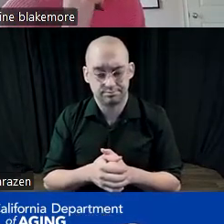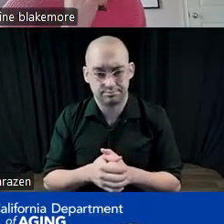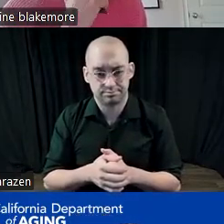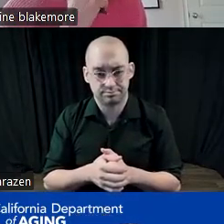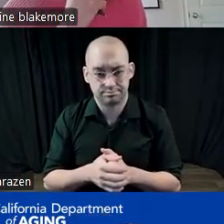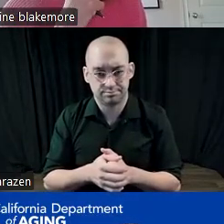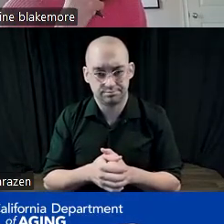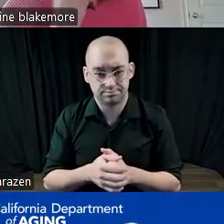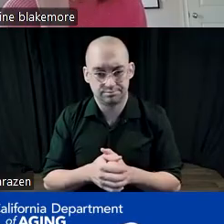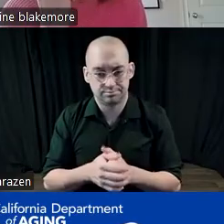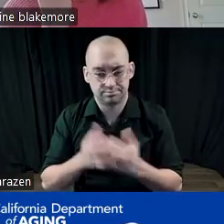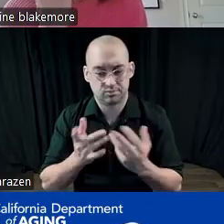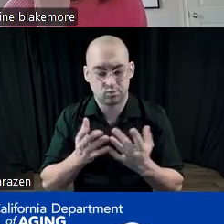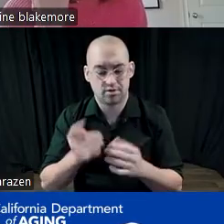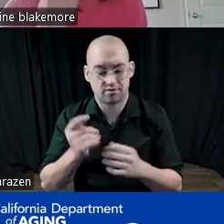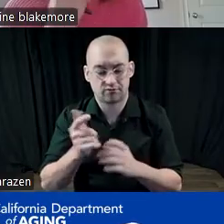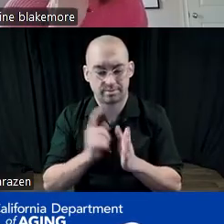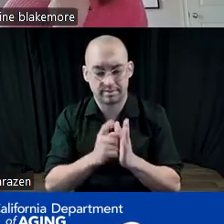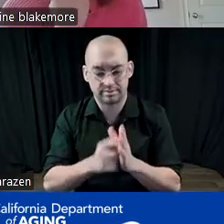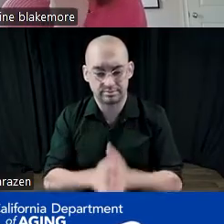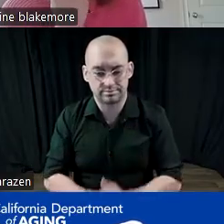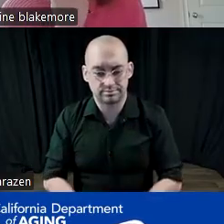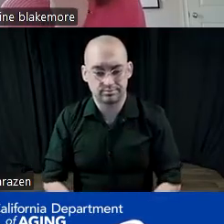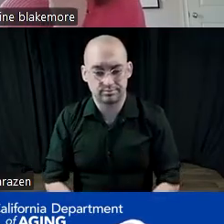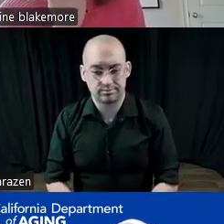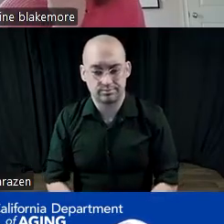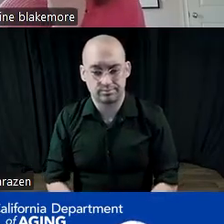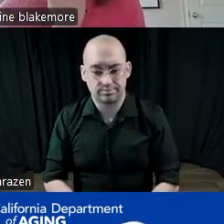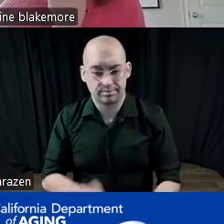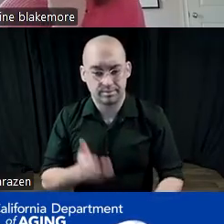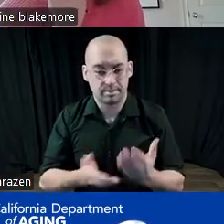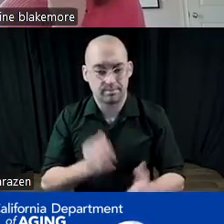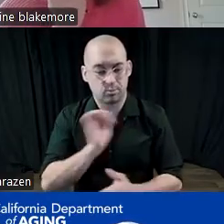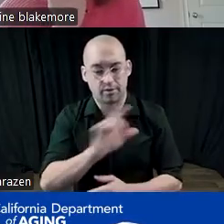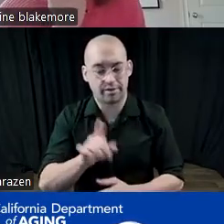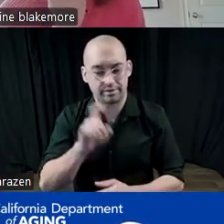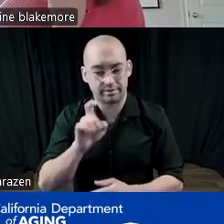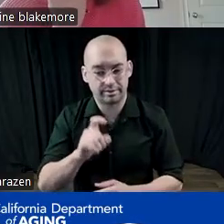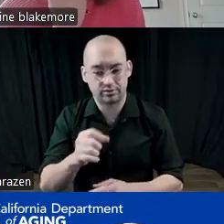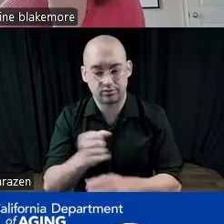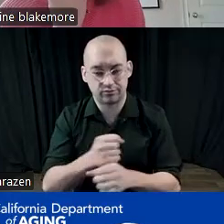We'll give it a few more minutes. Maybe we all need a little cup of coffee, maybe some lunch.